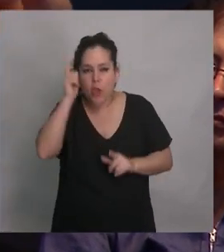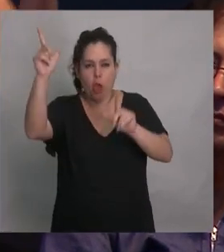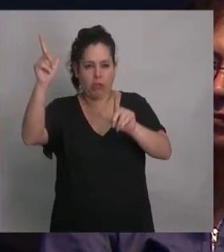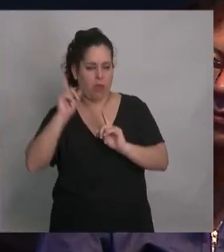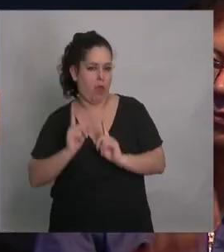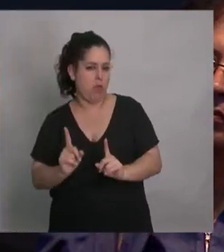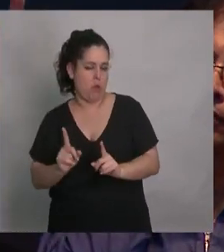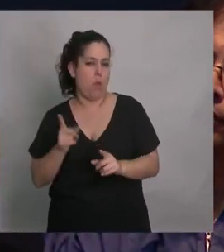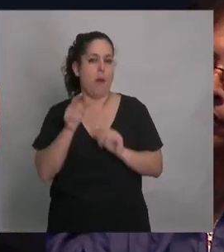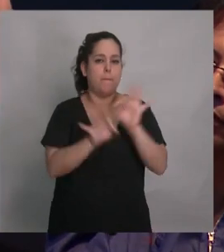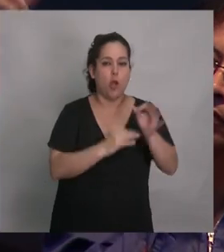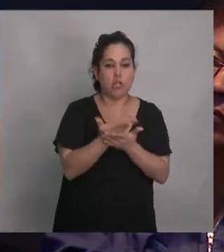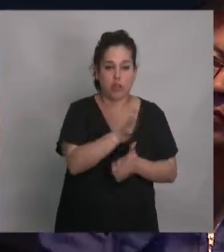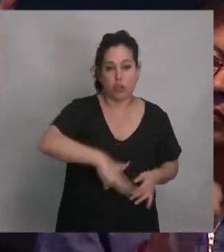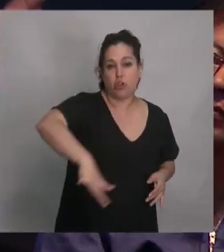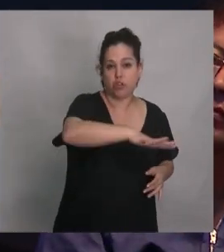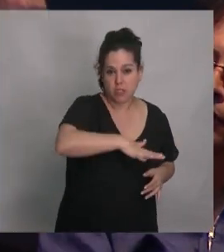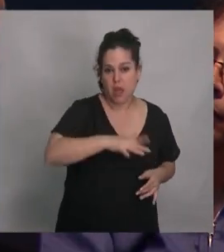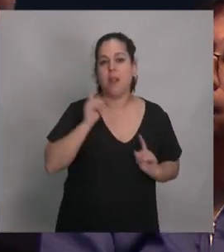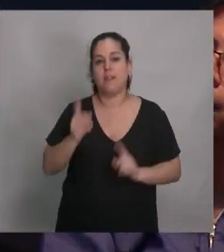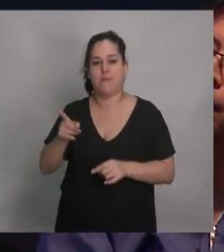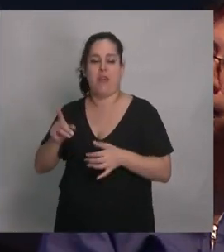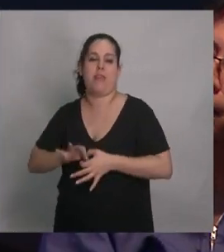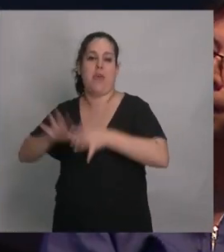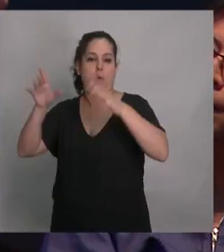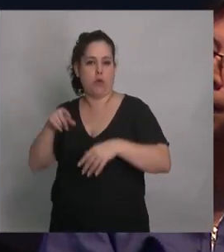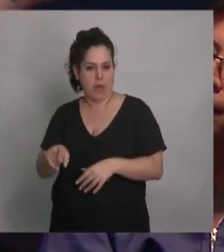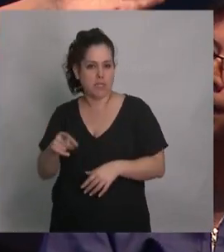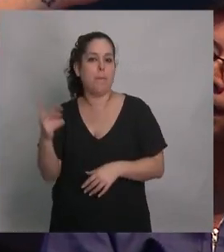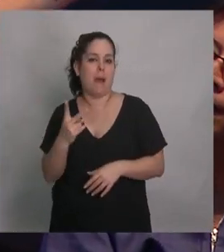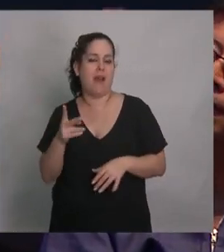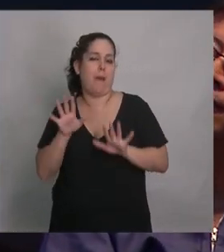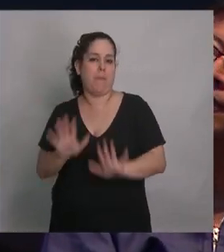democracy to stop the barbarian. So,